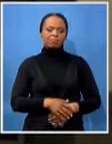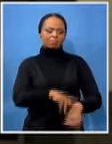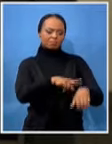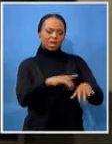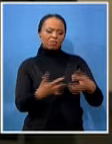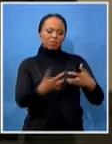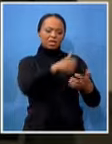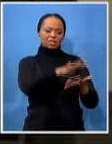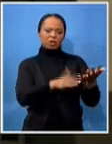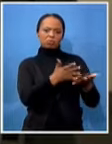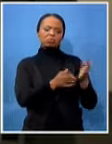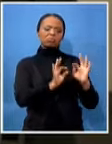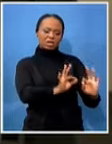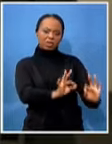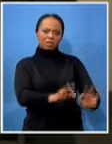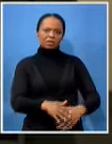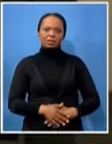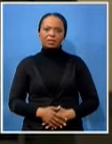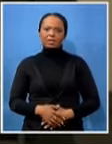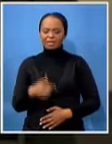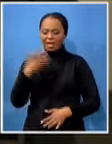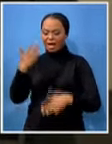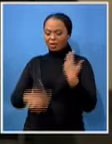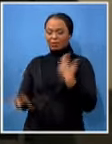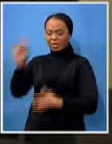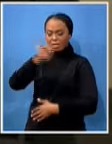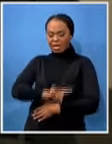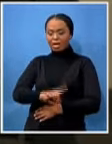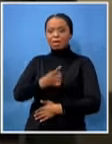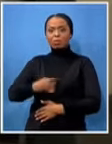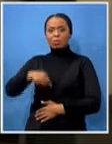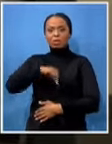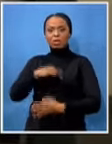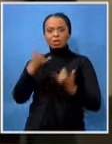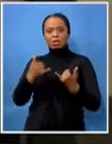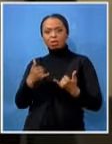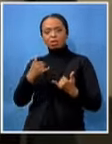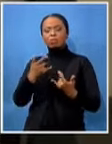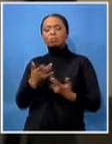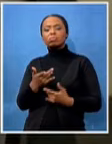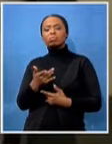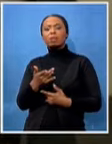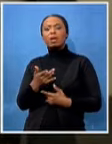with here is a situation where, as the department, we must stay ahead